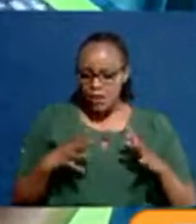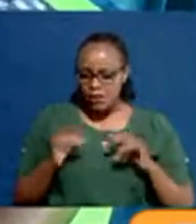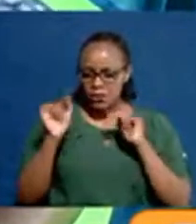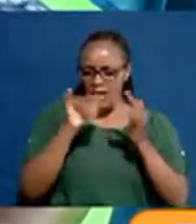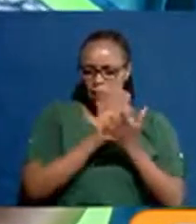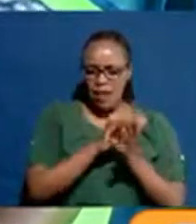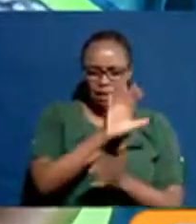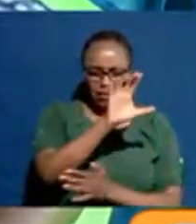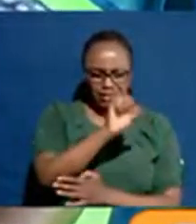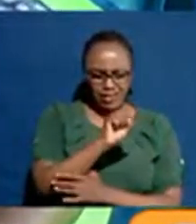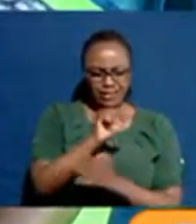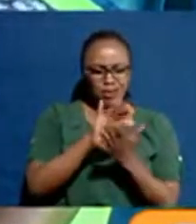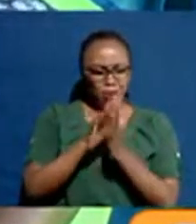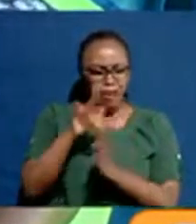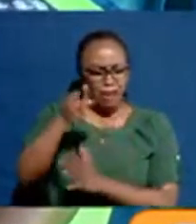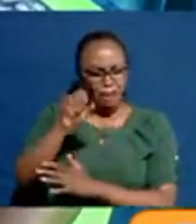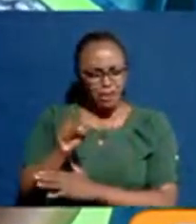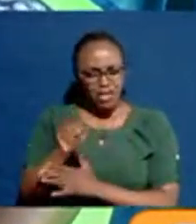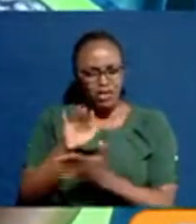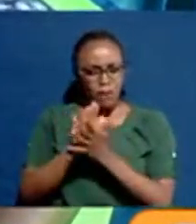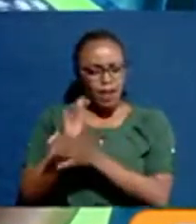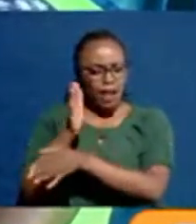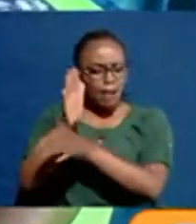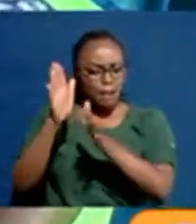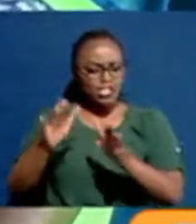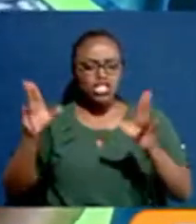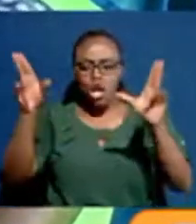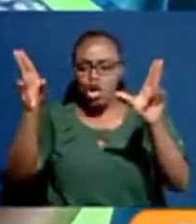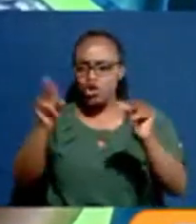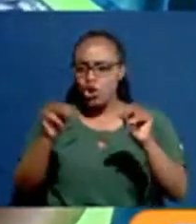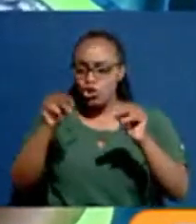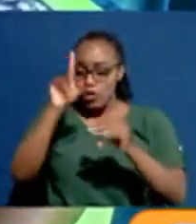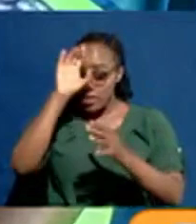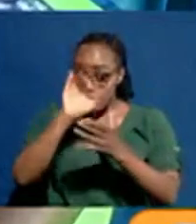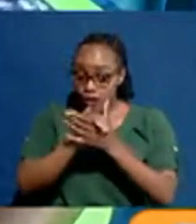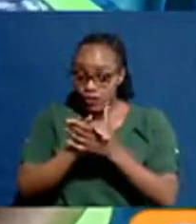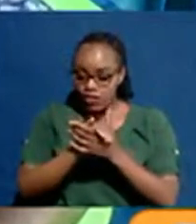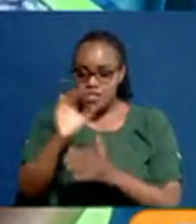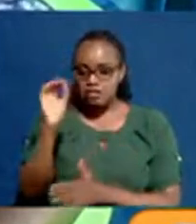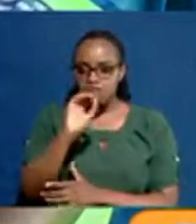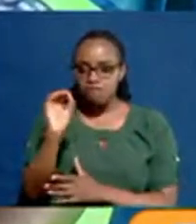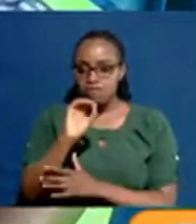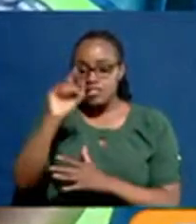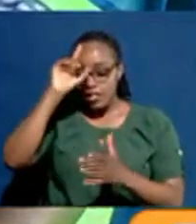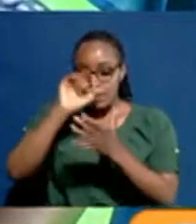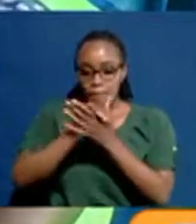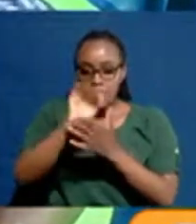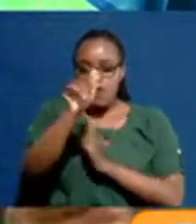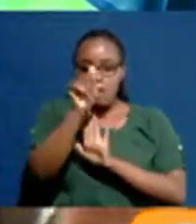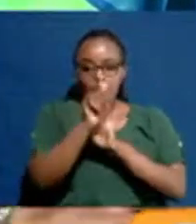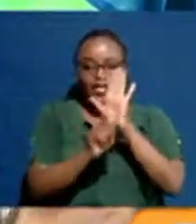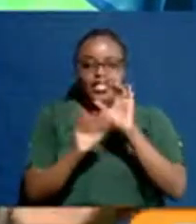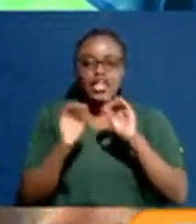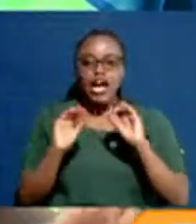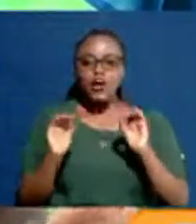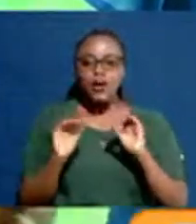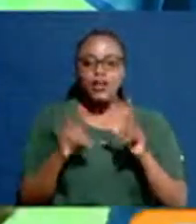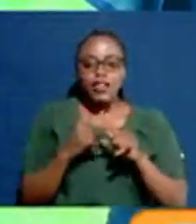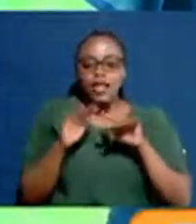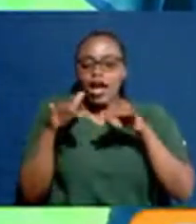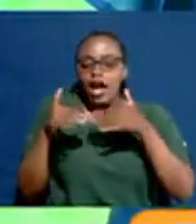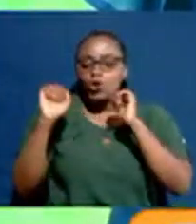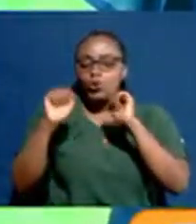be his principal secretaries, to be ambassadors. They do not believe in him. They do not believe in his agenda. How then